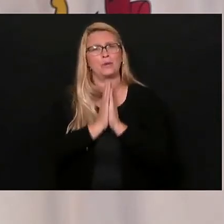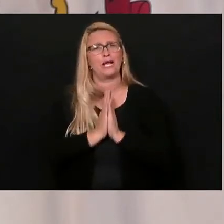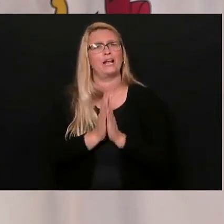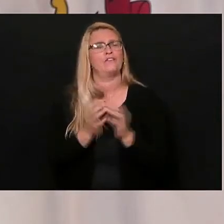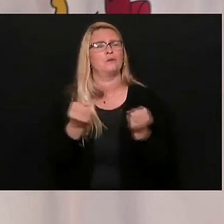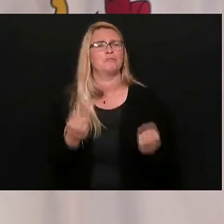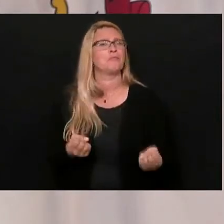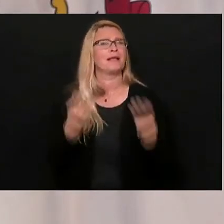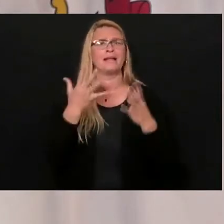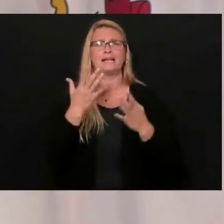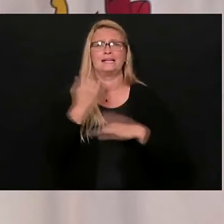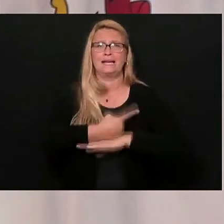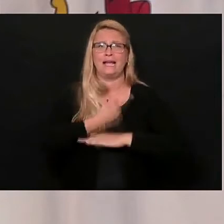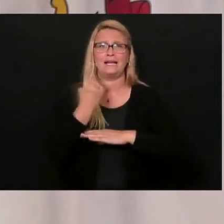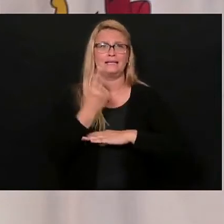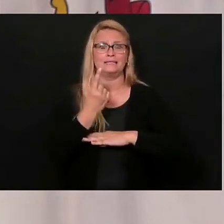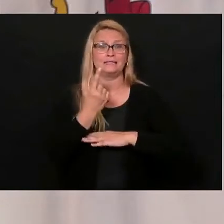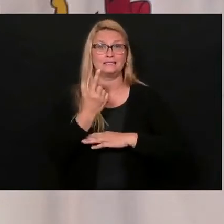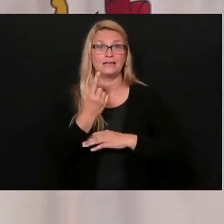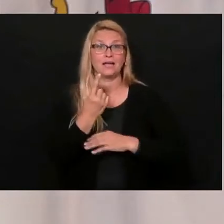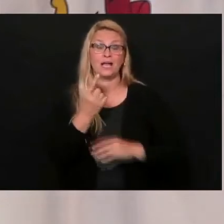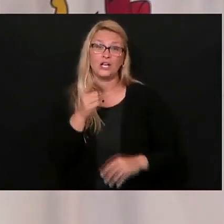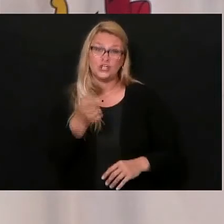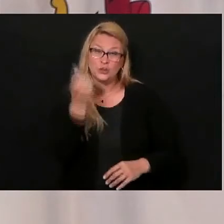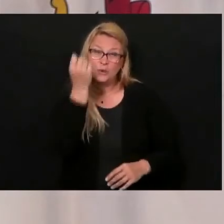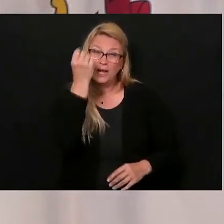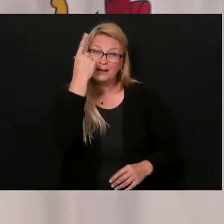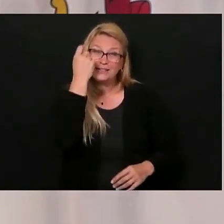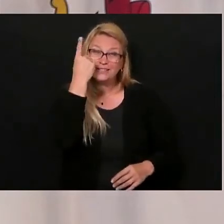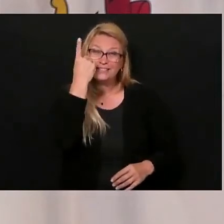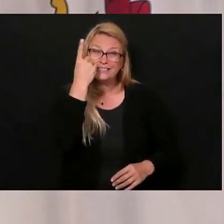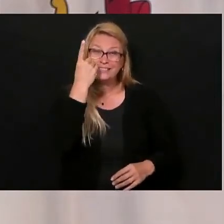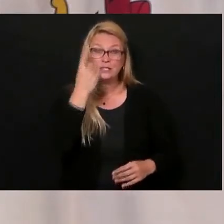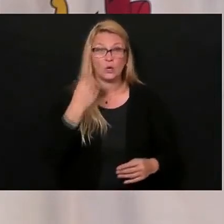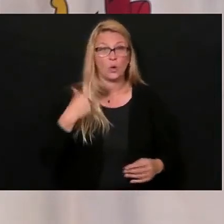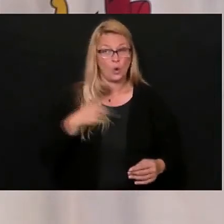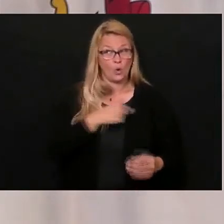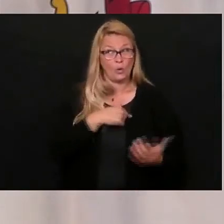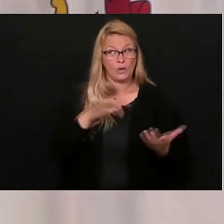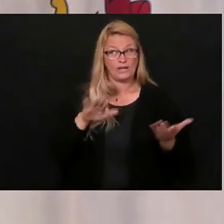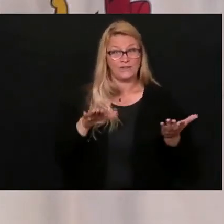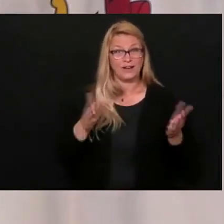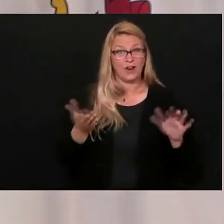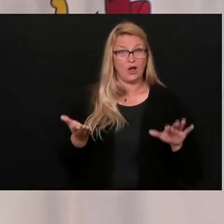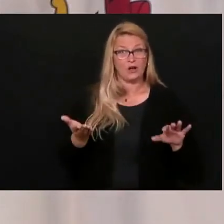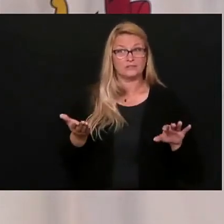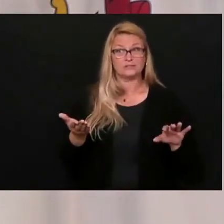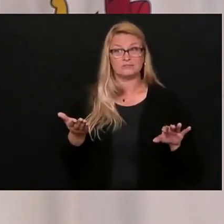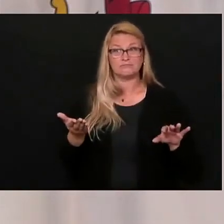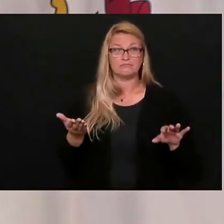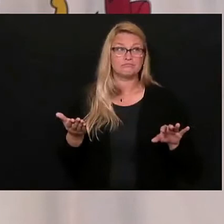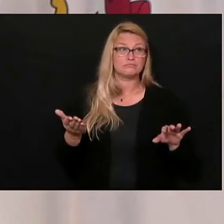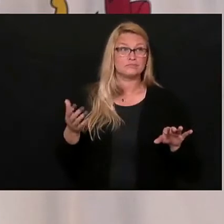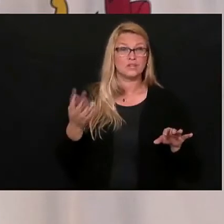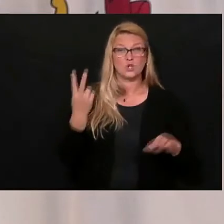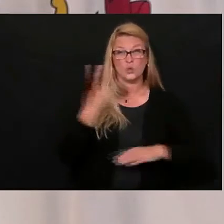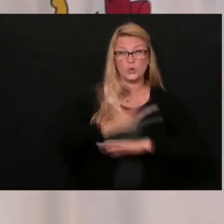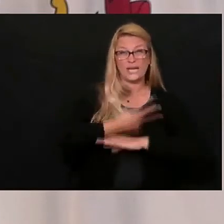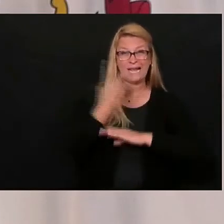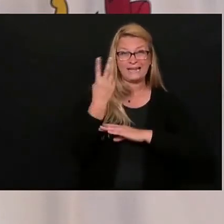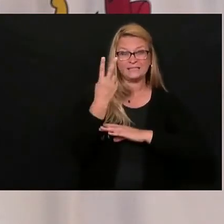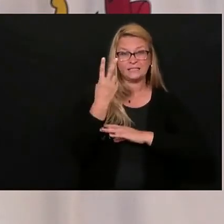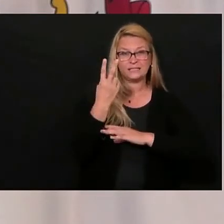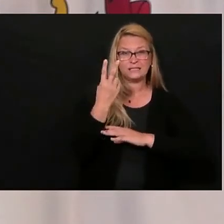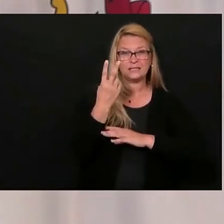days. Do you realize we lost in the last 2 days